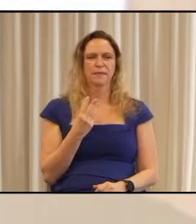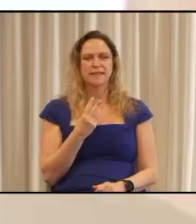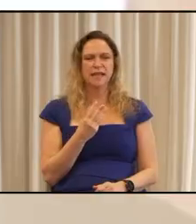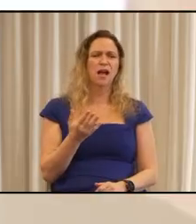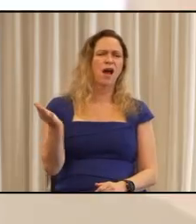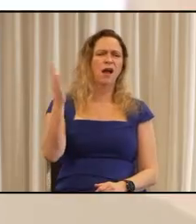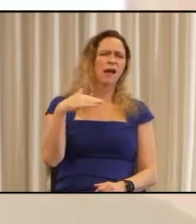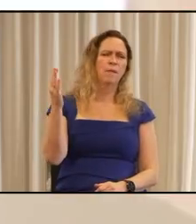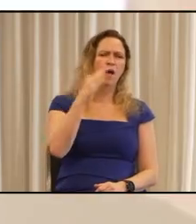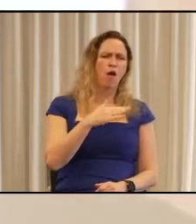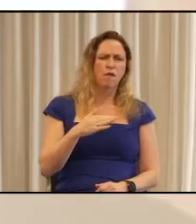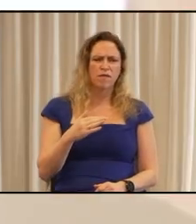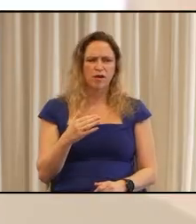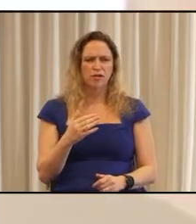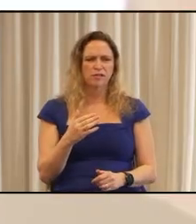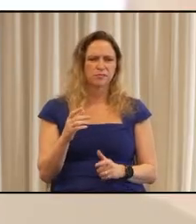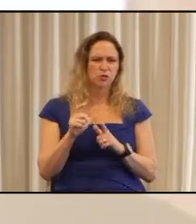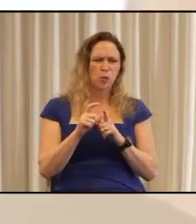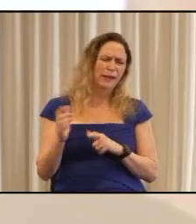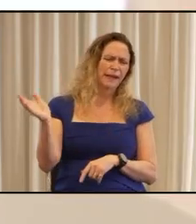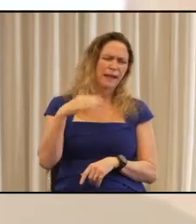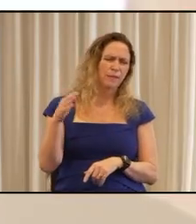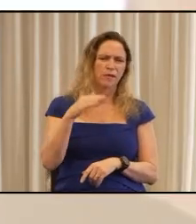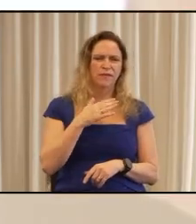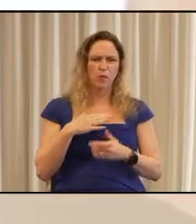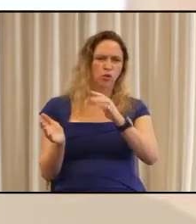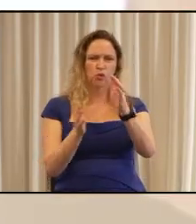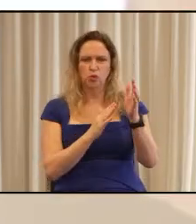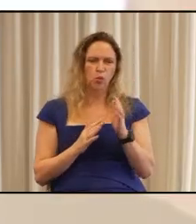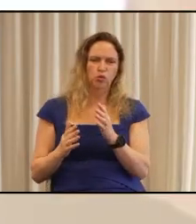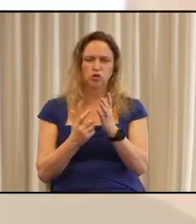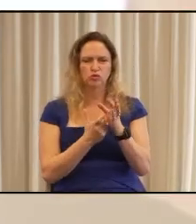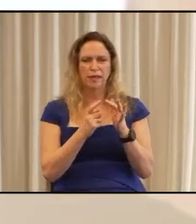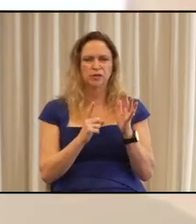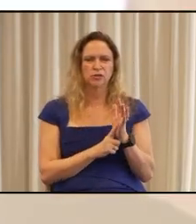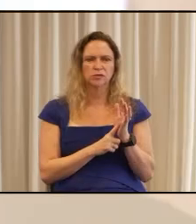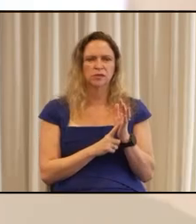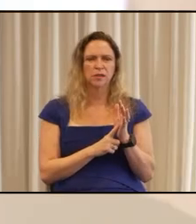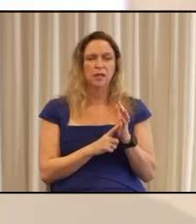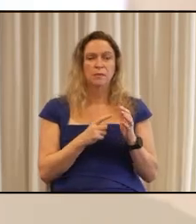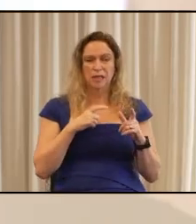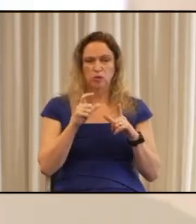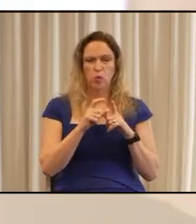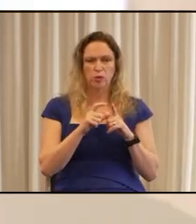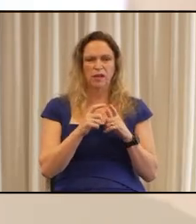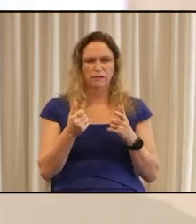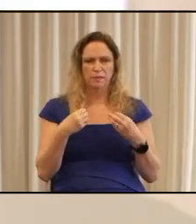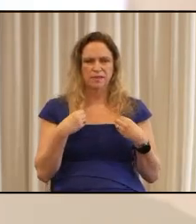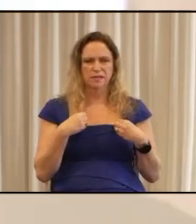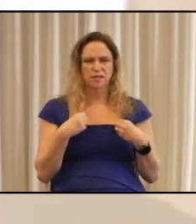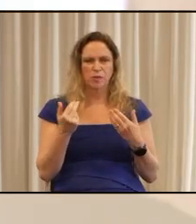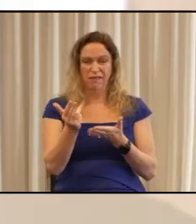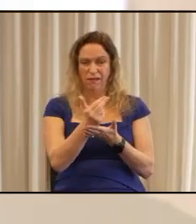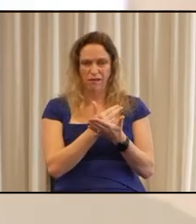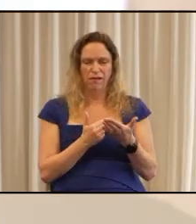Rachel over straight away. They wanted to know all about her. They wanted to talk to her, engaged. Rachel's also an artist. She's got a micro enterprise, and we had been toying